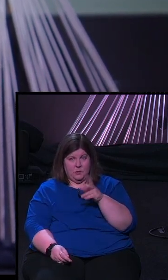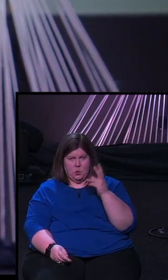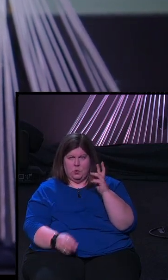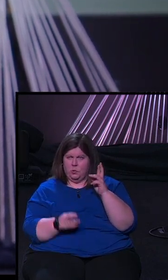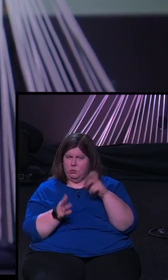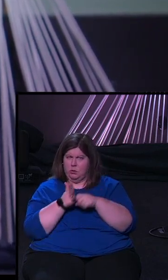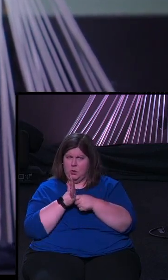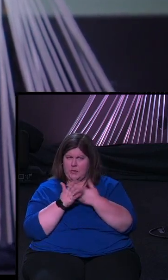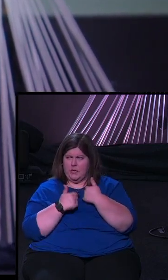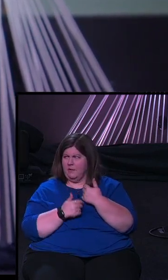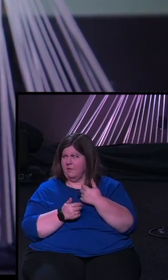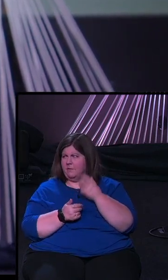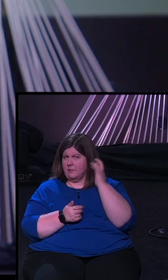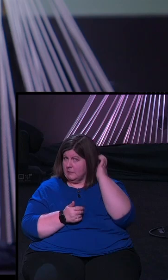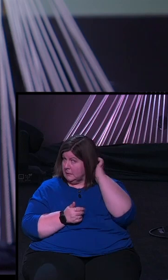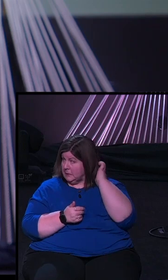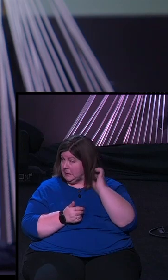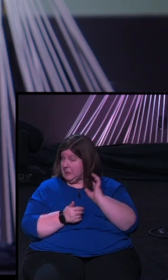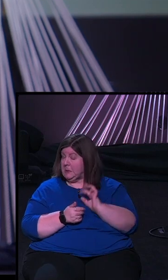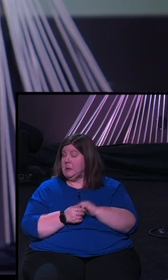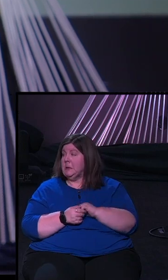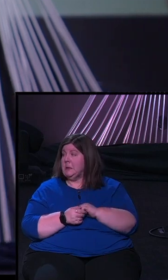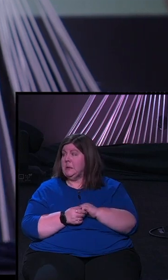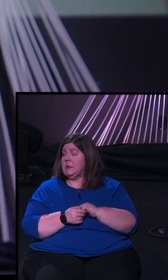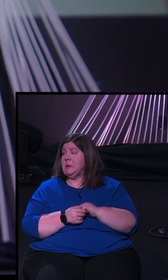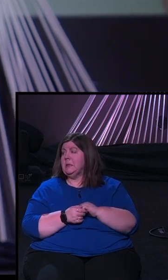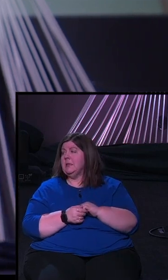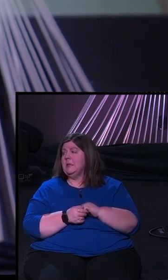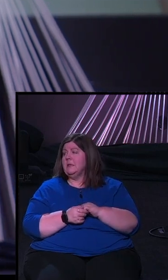fall out. That was my biggest concern.